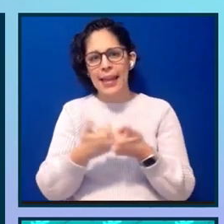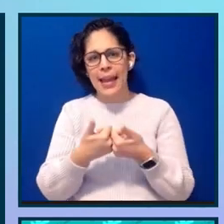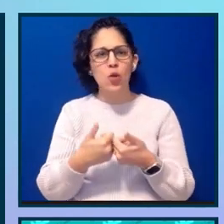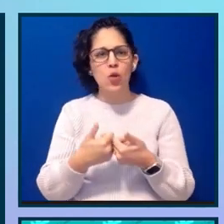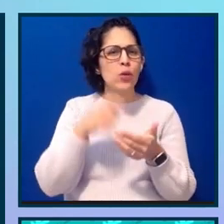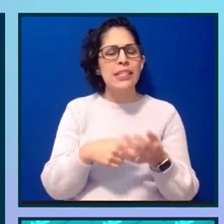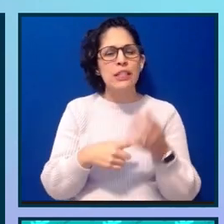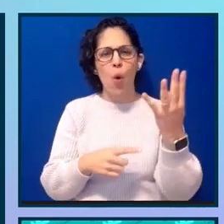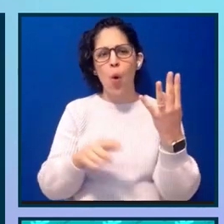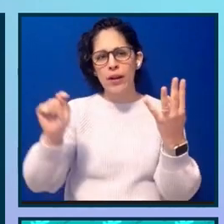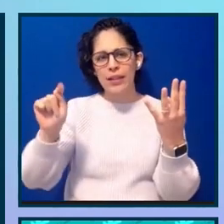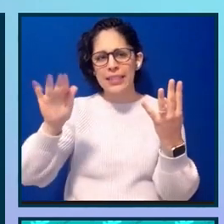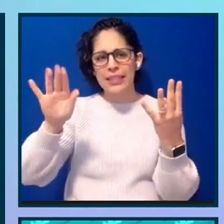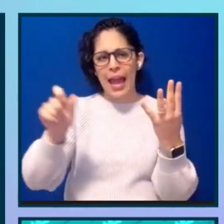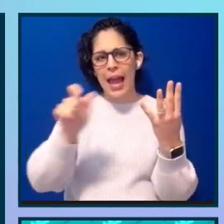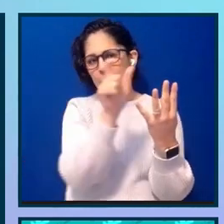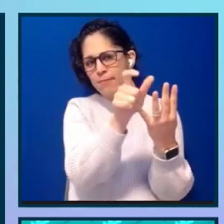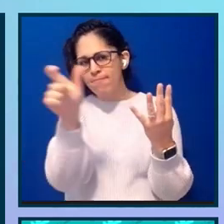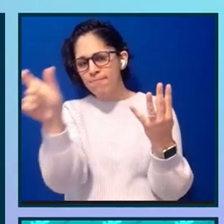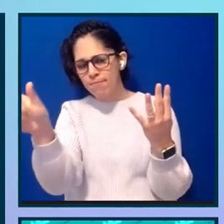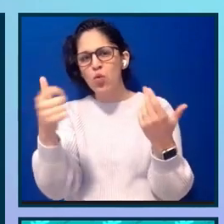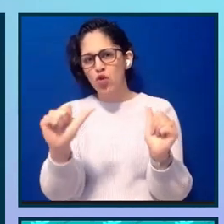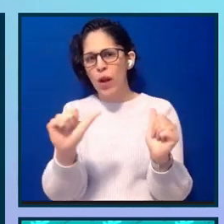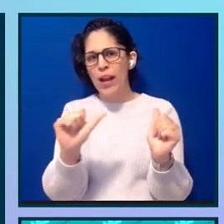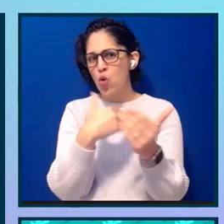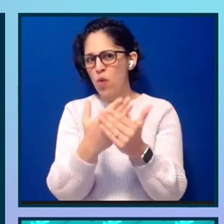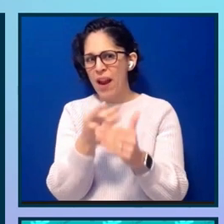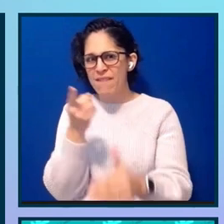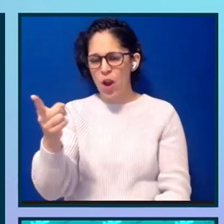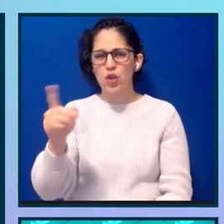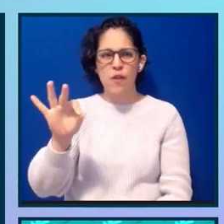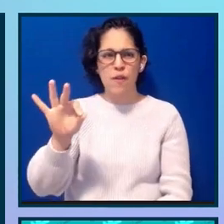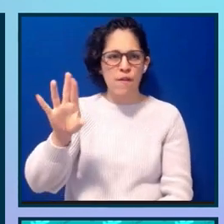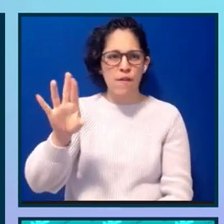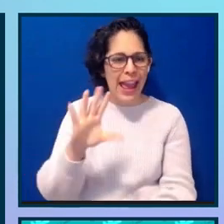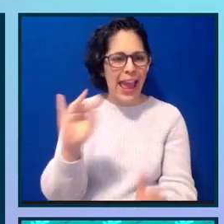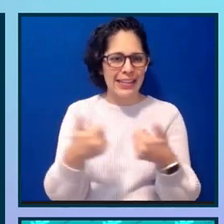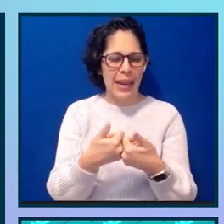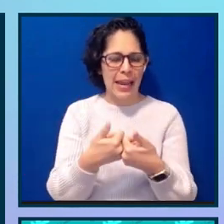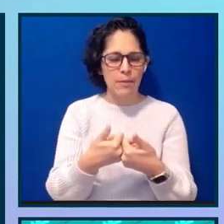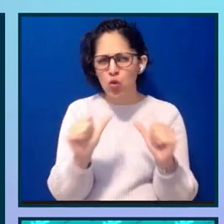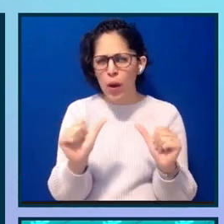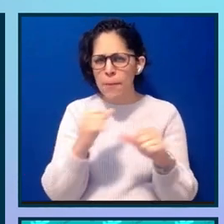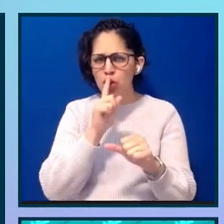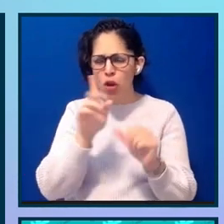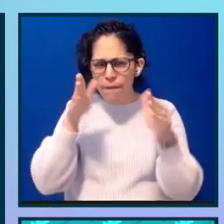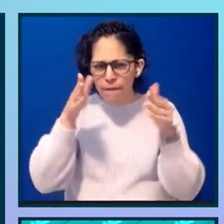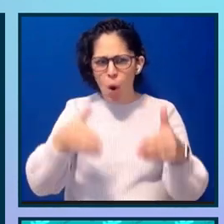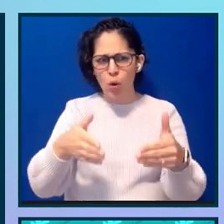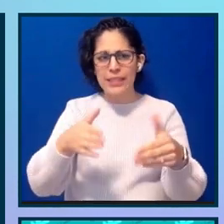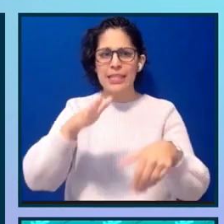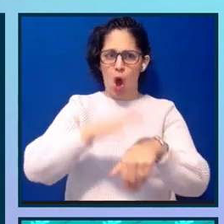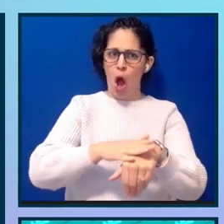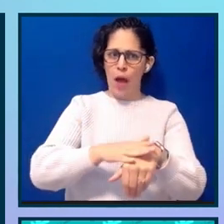Let's navigate there. So I'm going to make sure that the focus is on the web page first. So